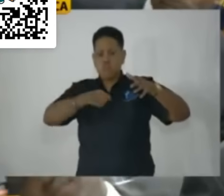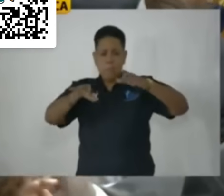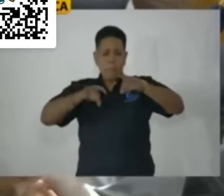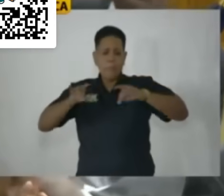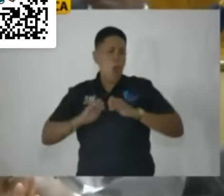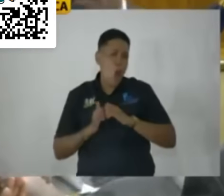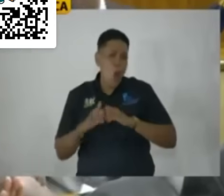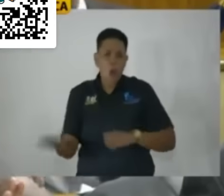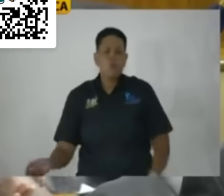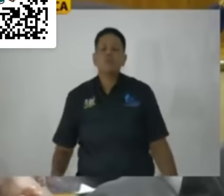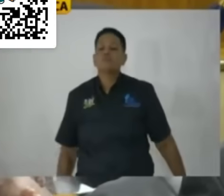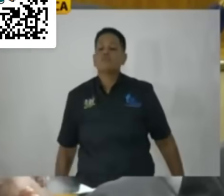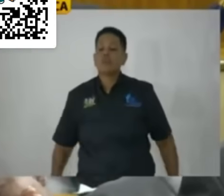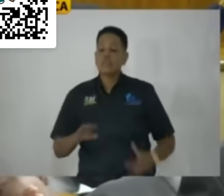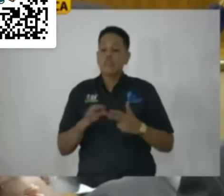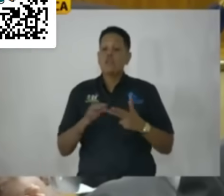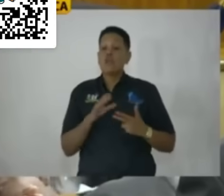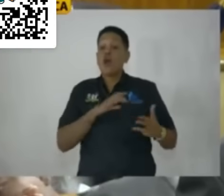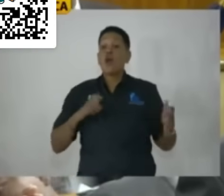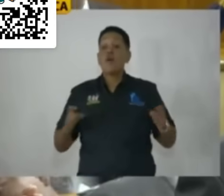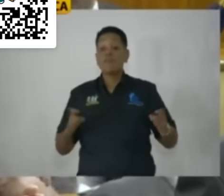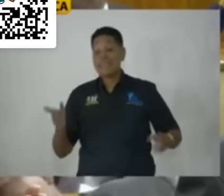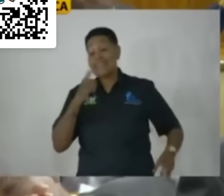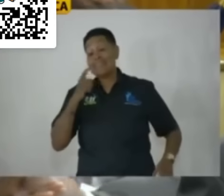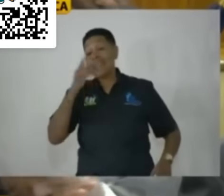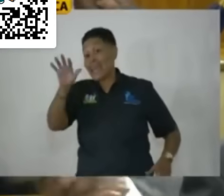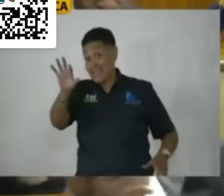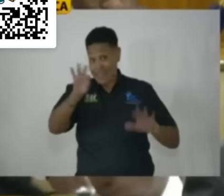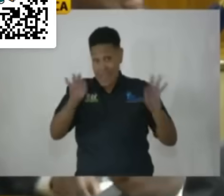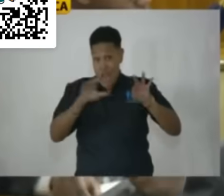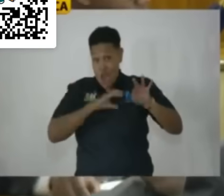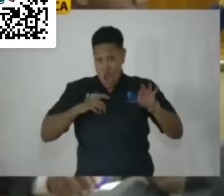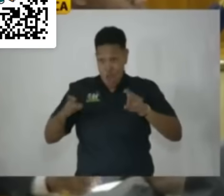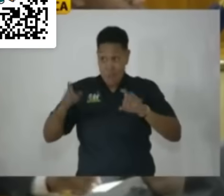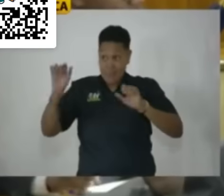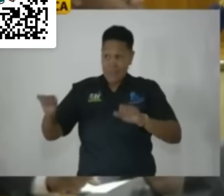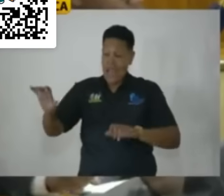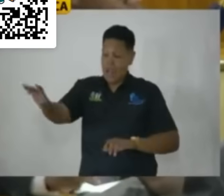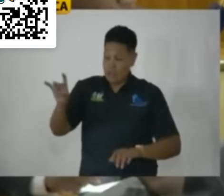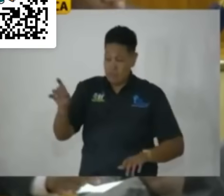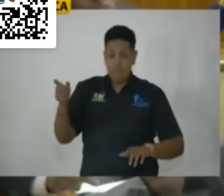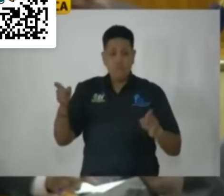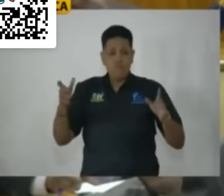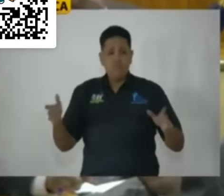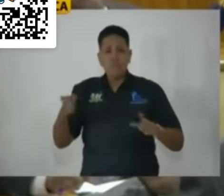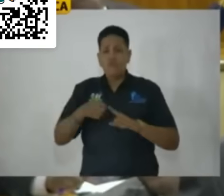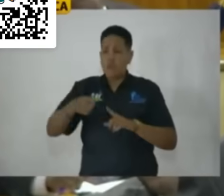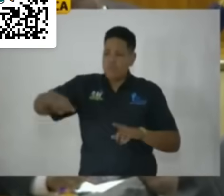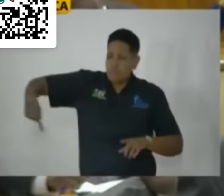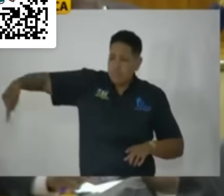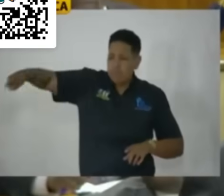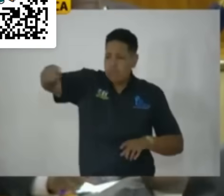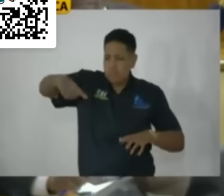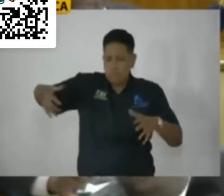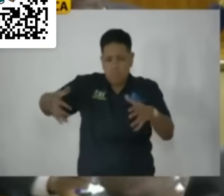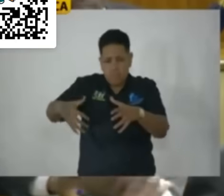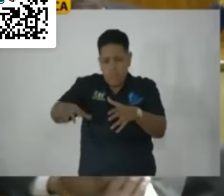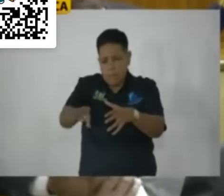committees. And it says that a select committee may elect a chairman from among its